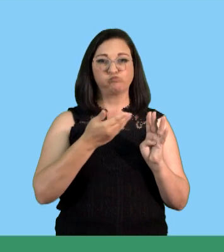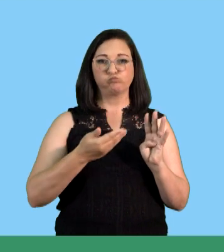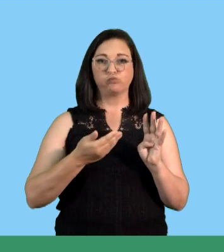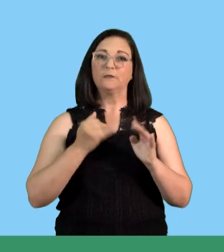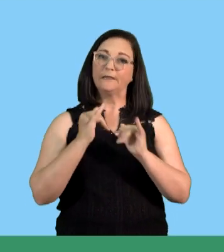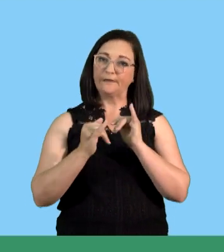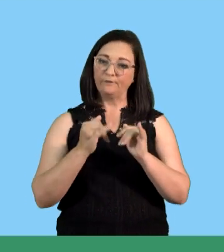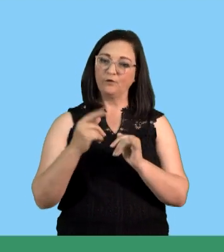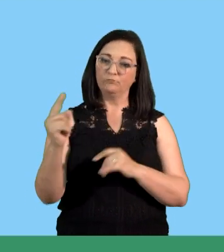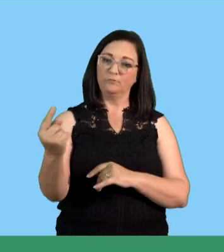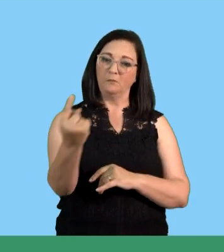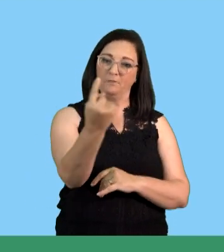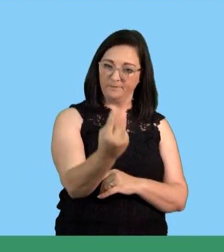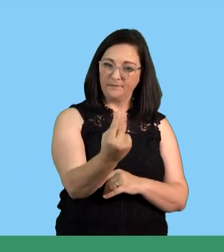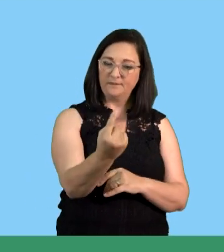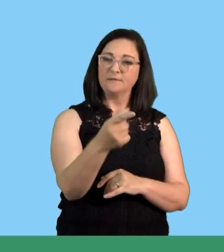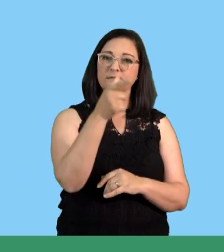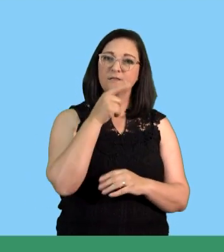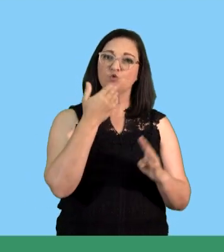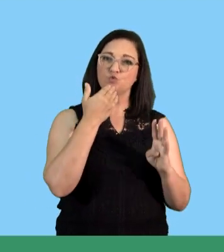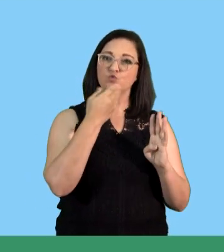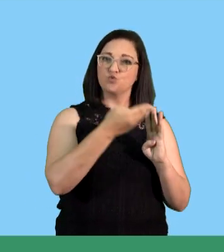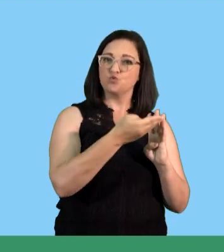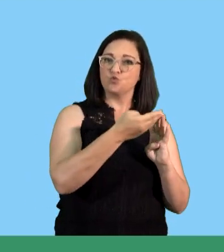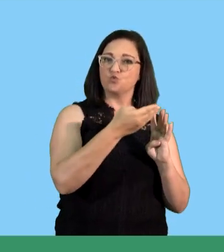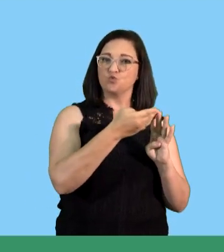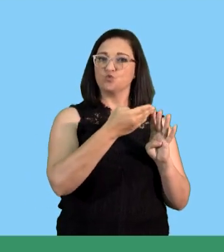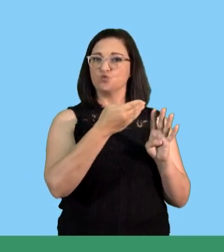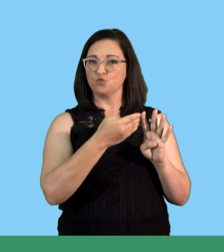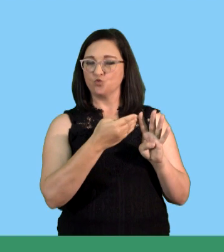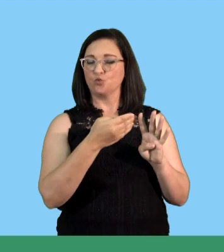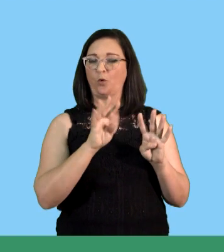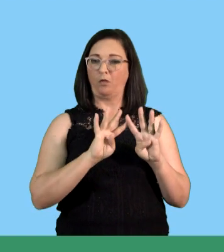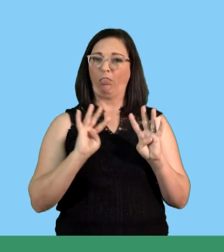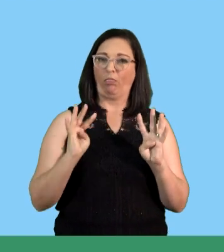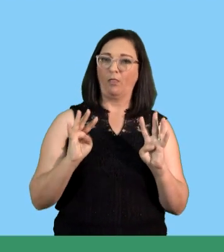interviewees. So as you walk in, I need to introduce you to everybody in that panel. A panel